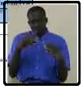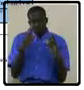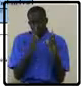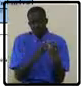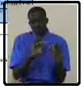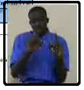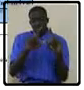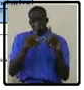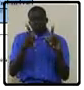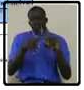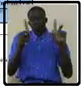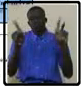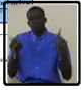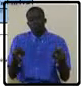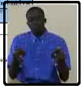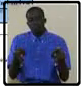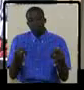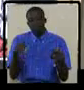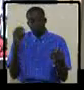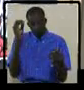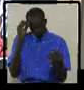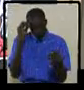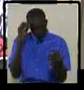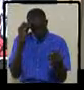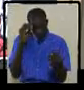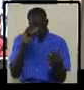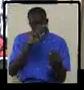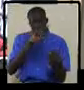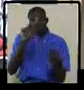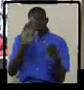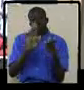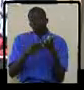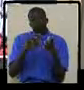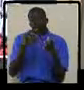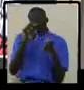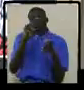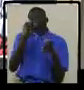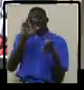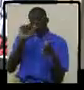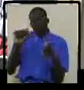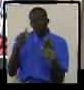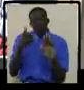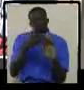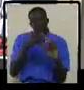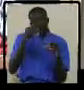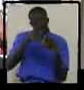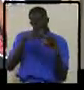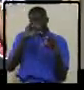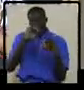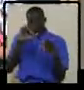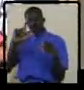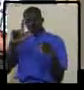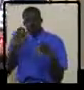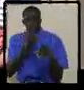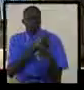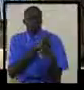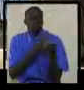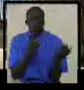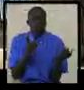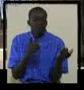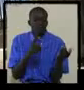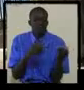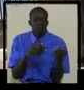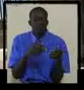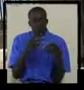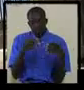Huh? Yeah, and did you know that potassium and sodium are stored under oil? Do you know why? Let me just tag along and then we'll